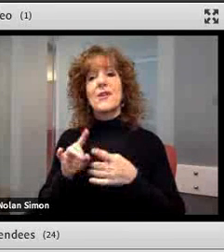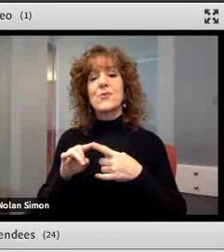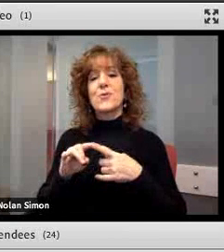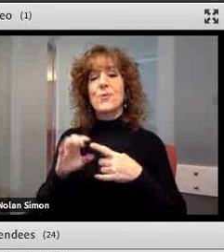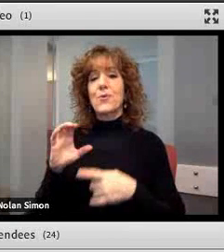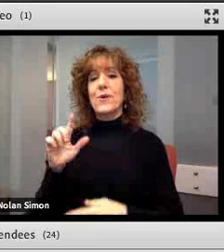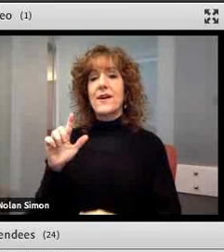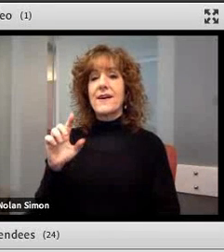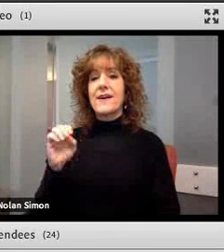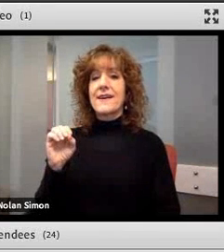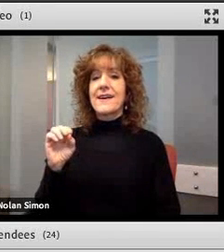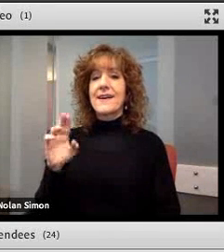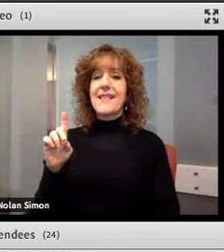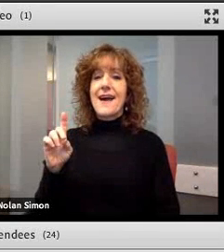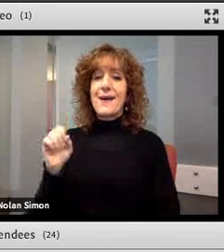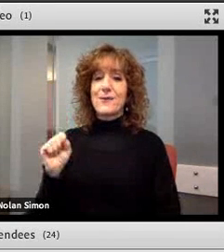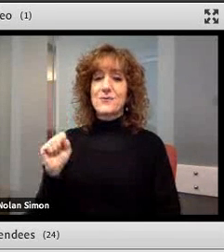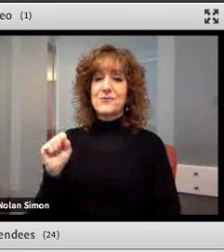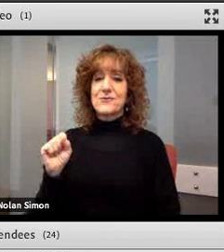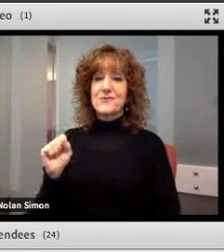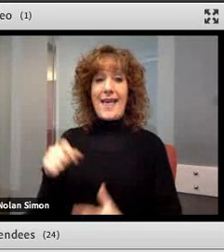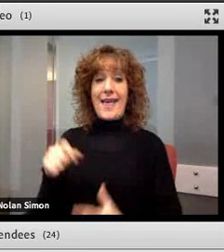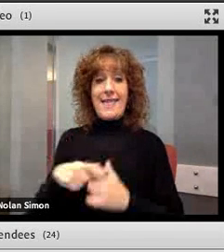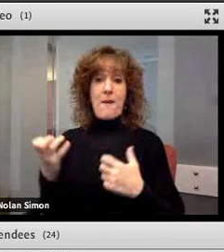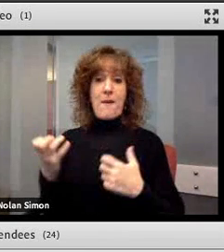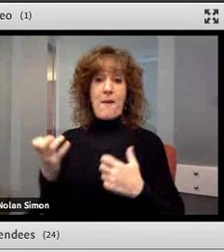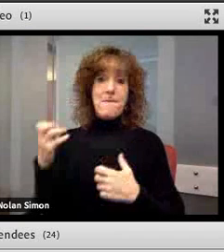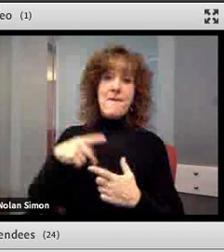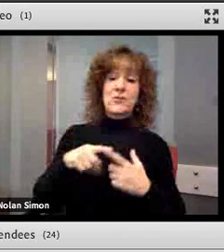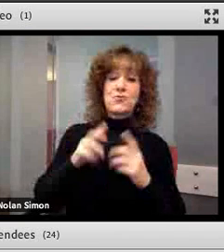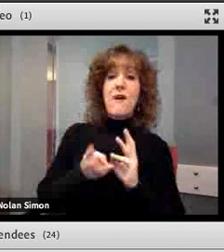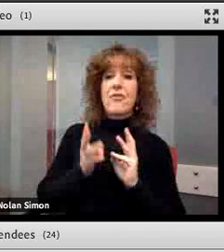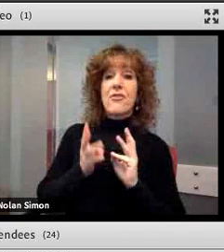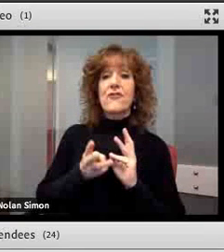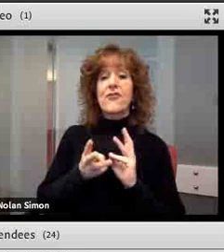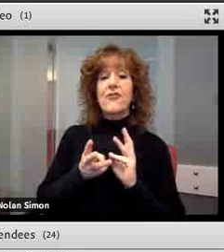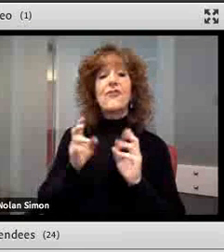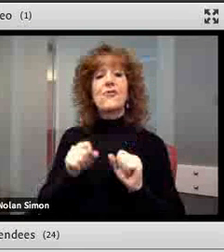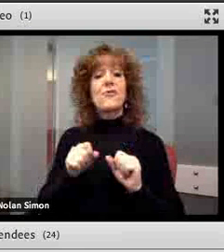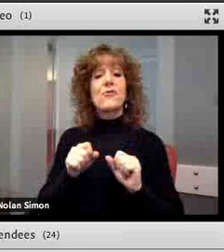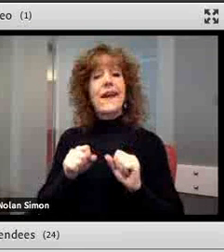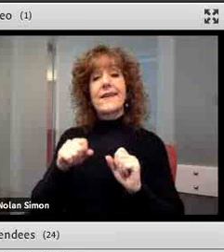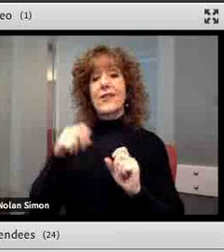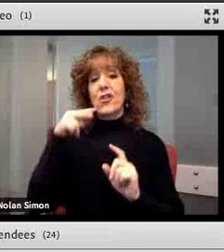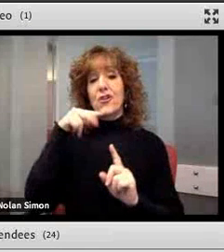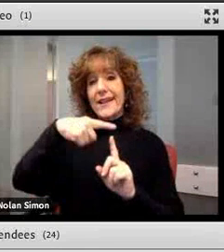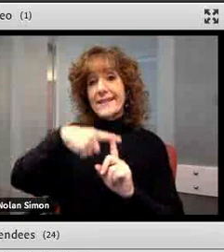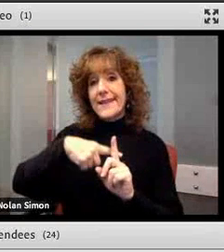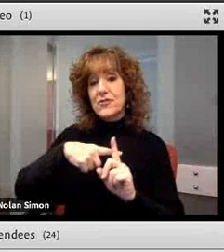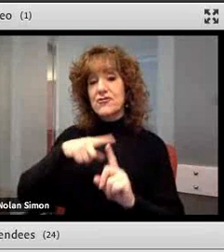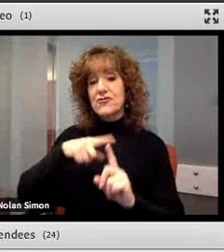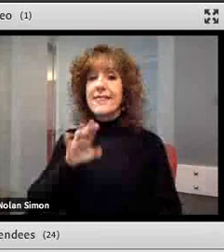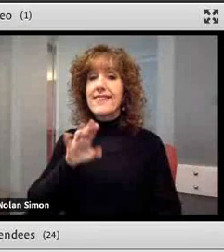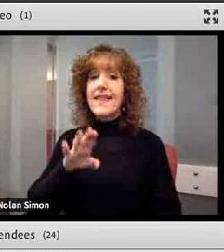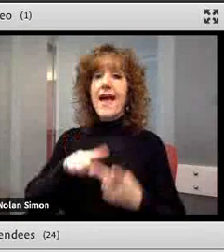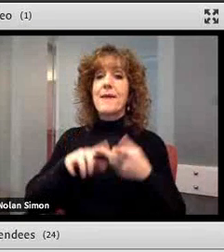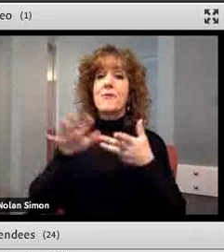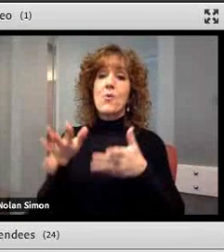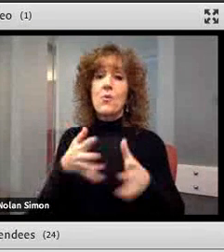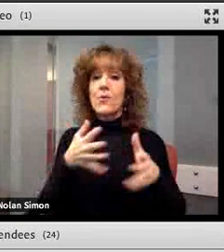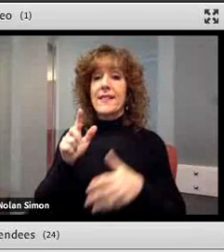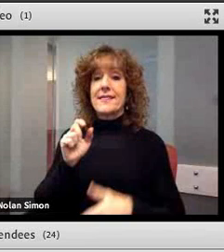clouds. Okay, then if you want to go back to the weather station, you can go into either the temperature lab or the wind